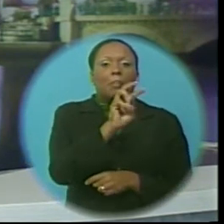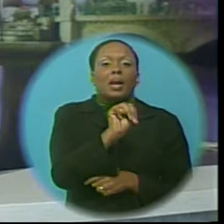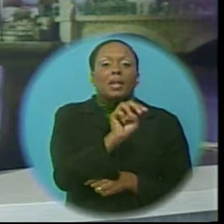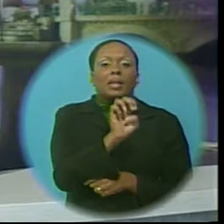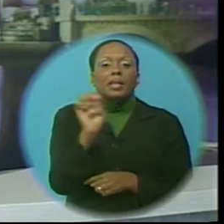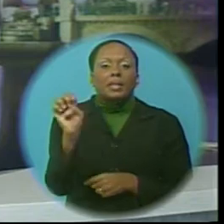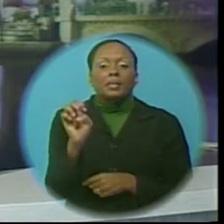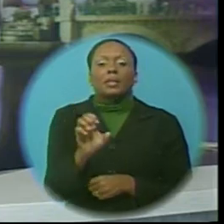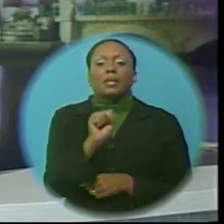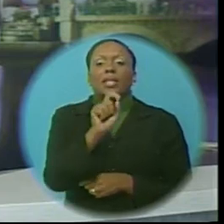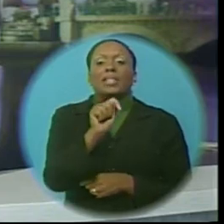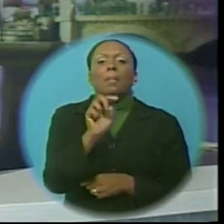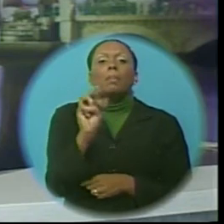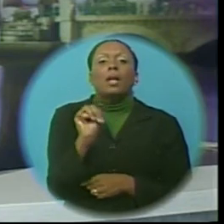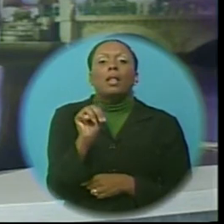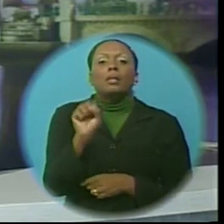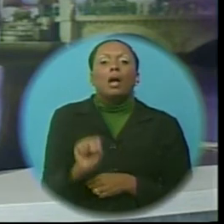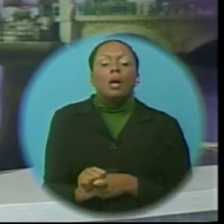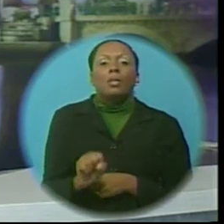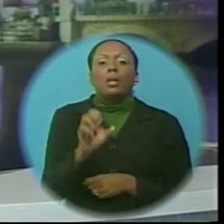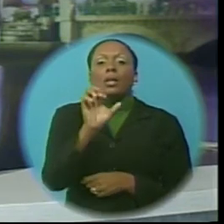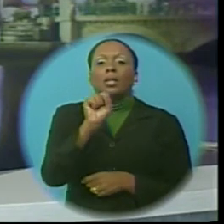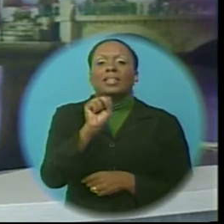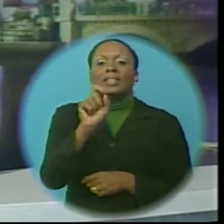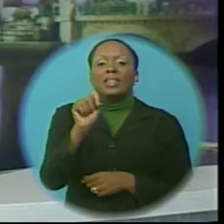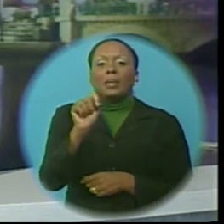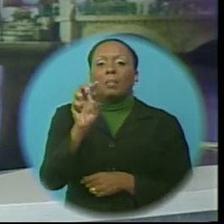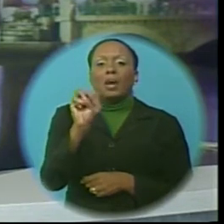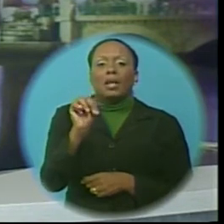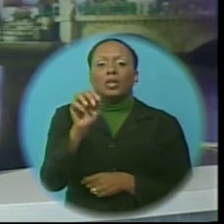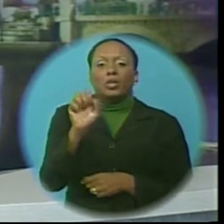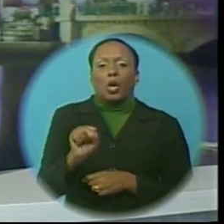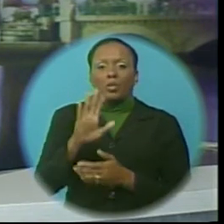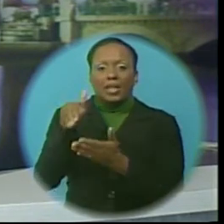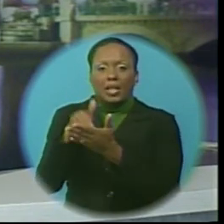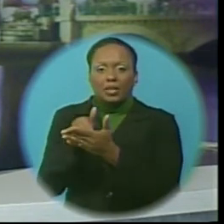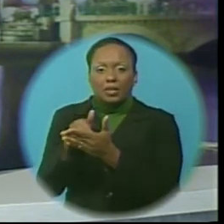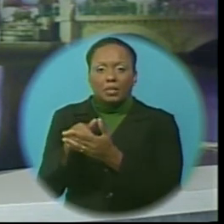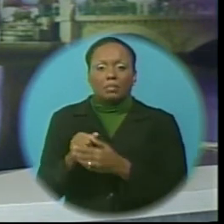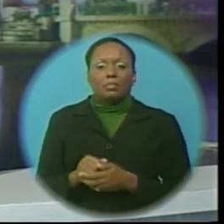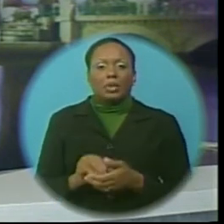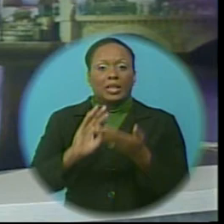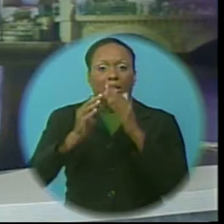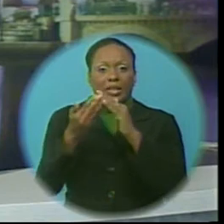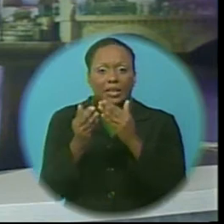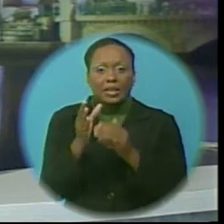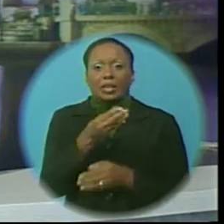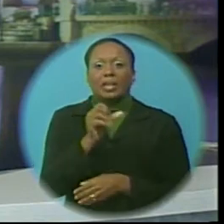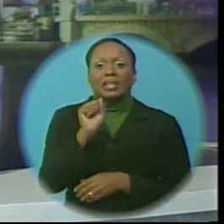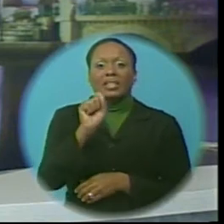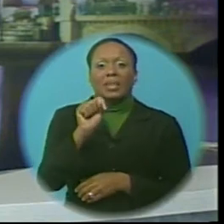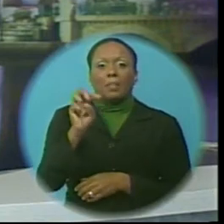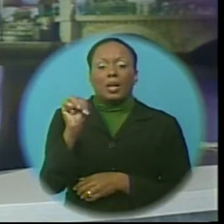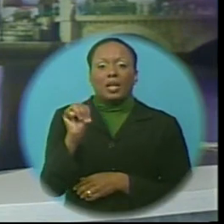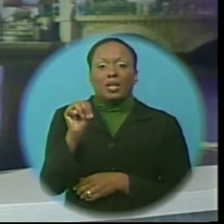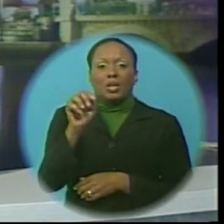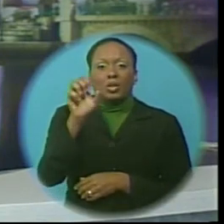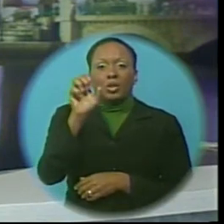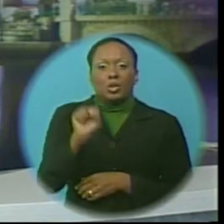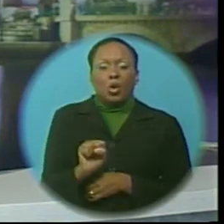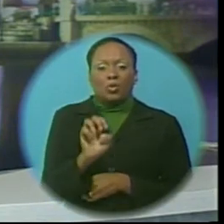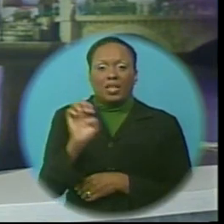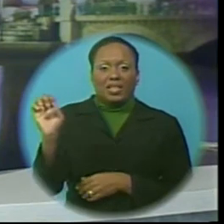East, St. Michael South, St. Michael South Central, the City, and St. Michael Southeast. He also says there will